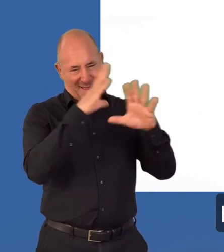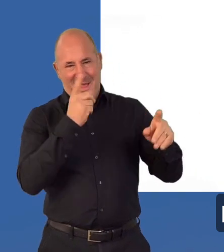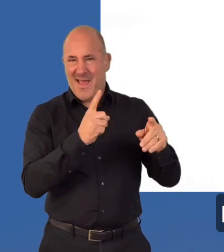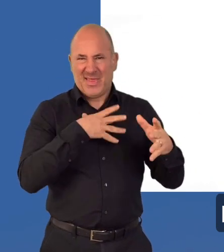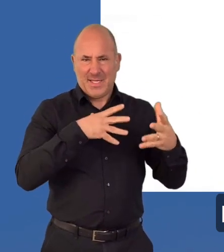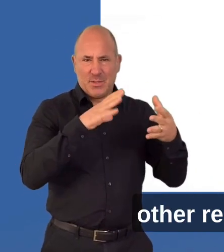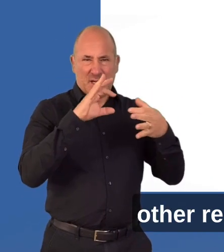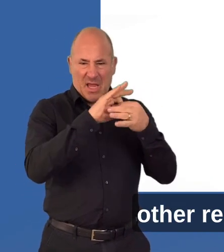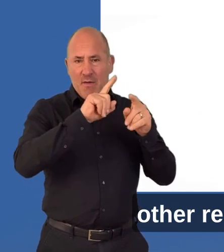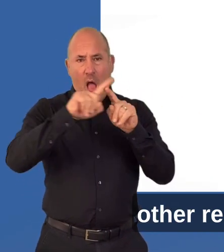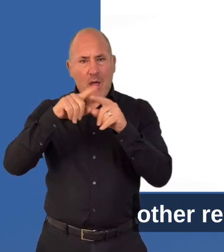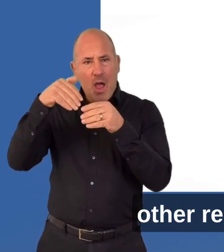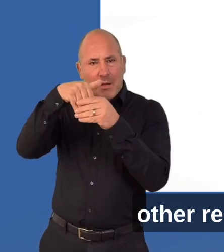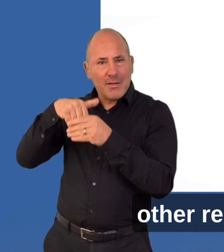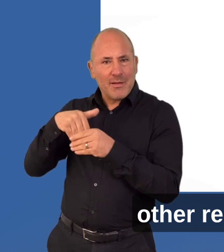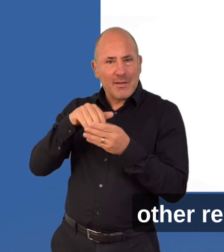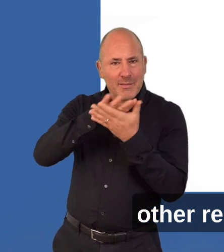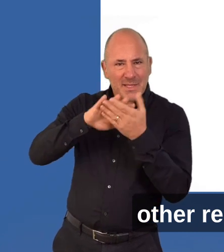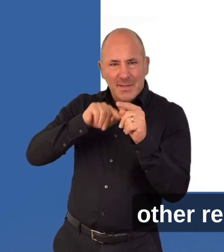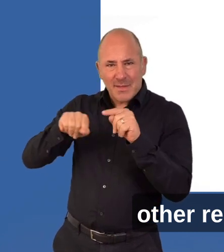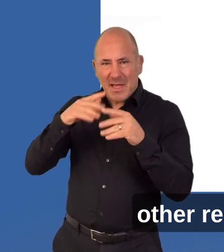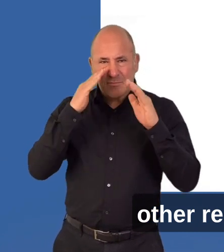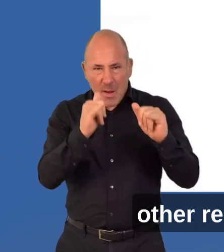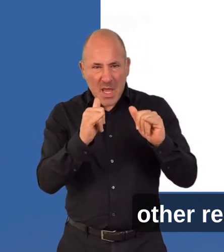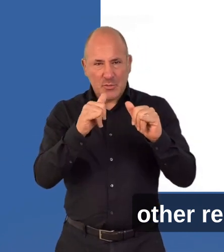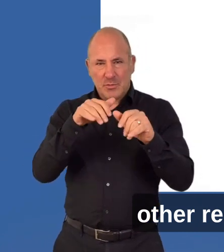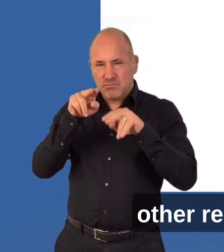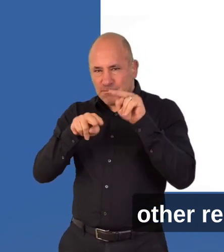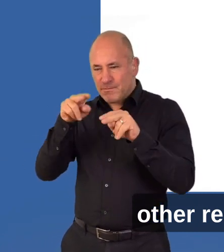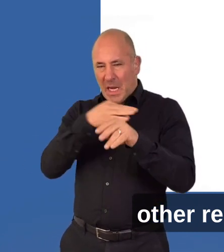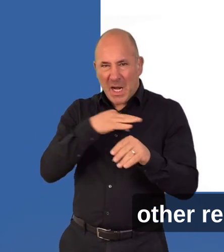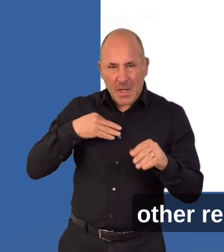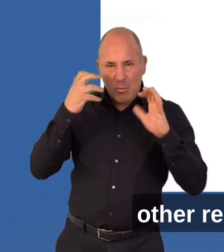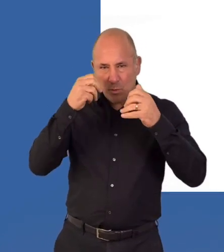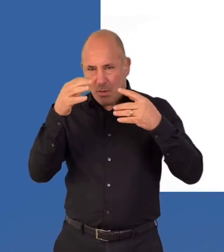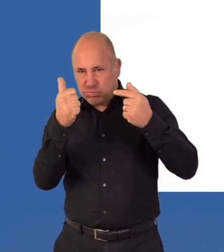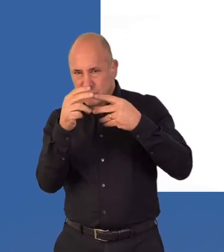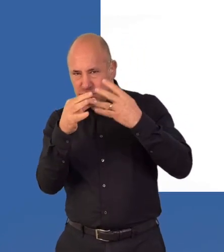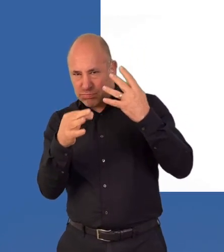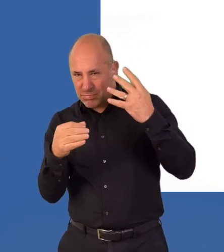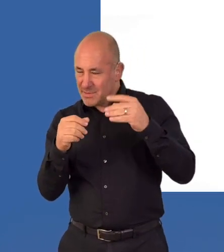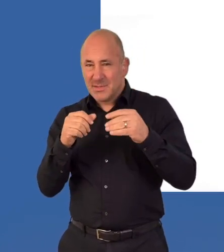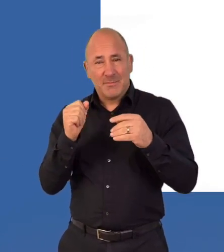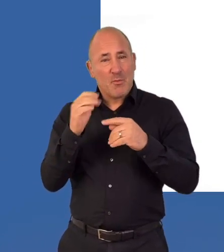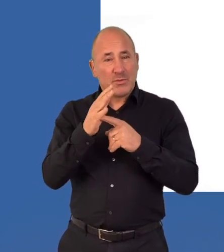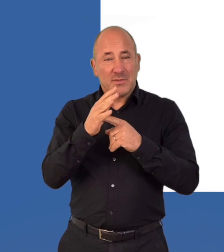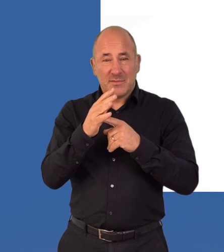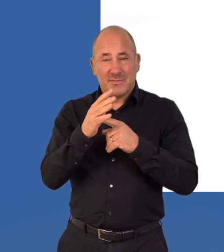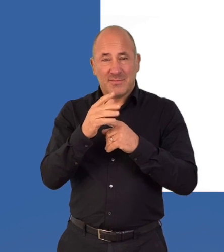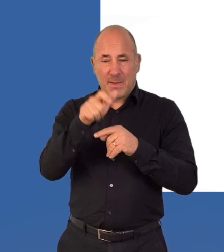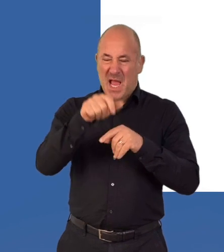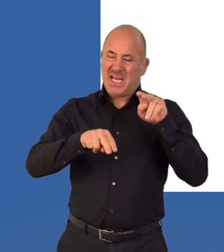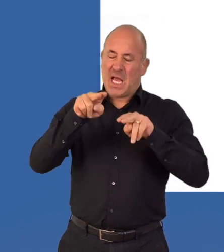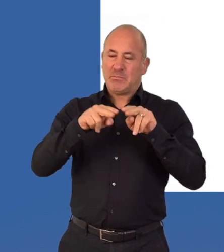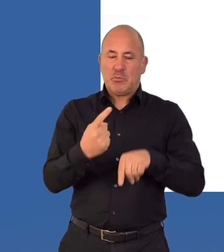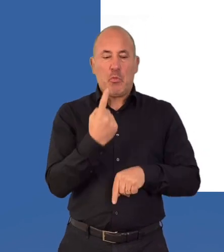the context of other results, examination findings and clinical concern, which is why it is so important to complete